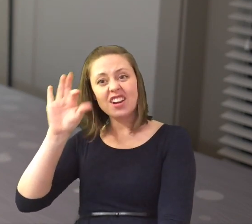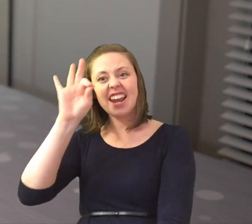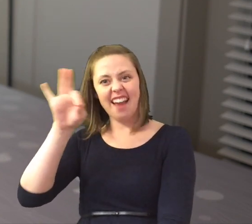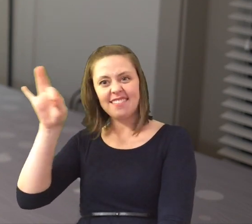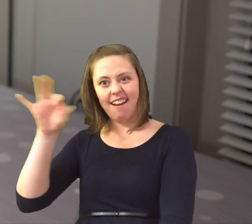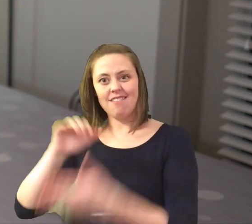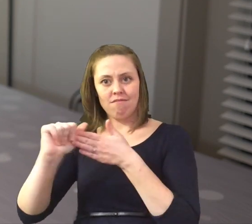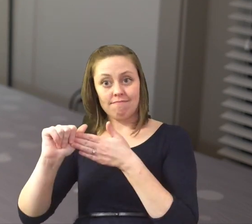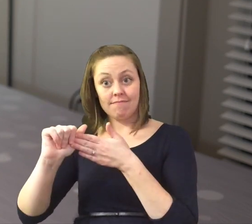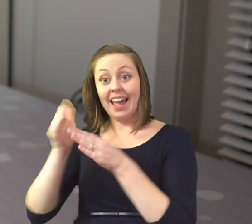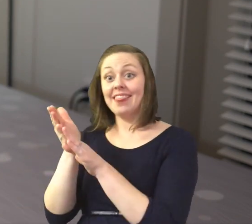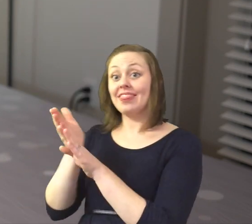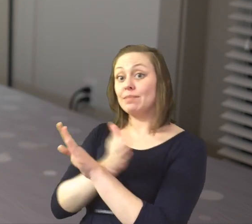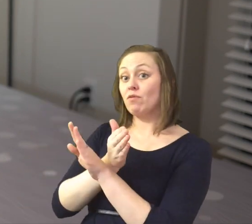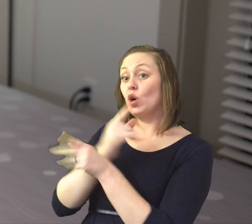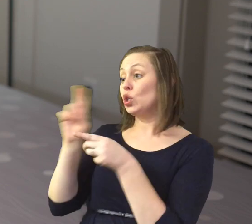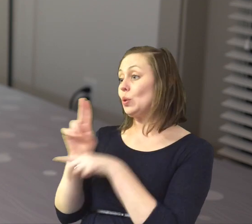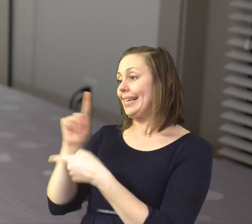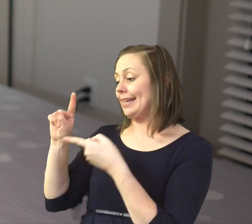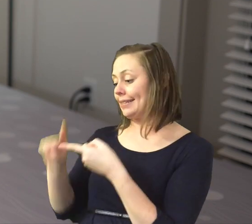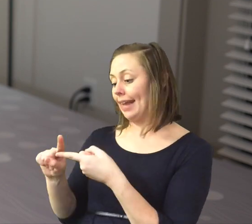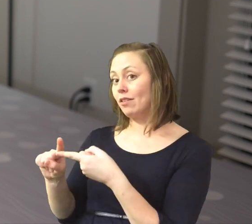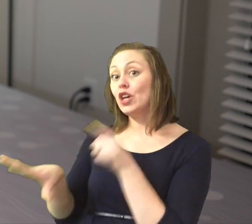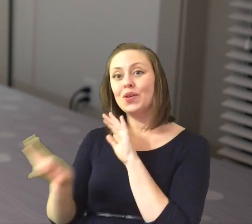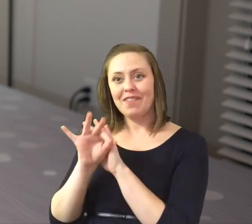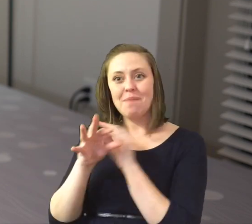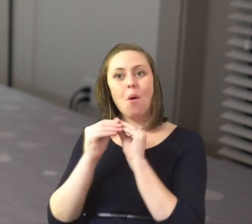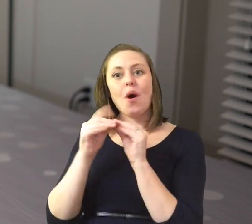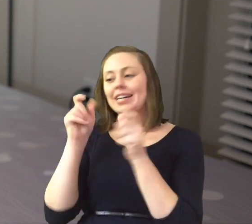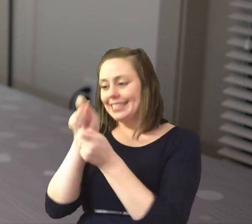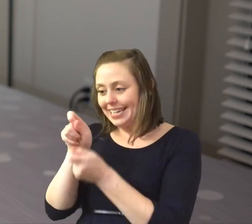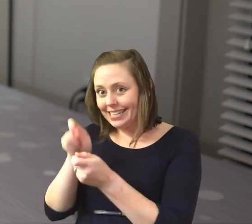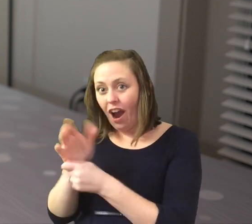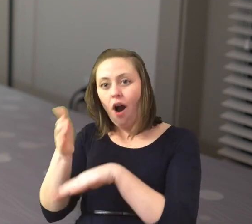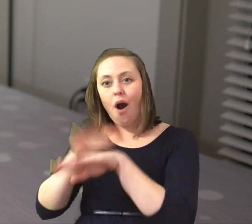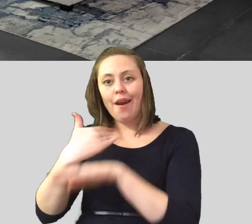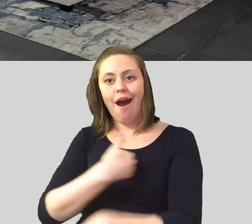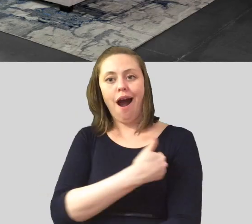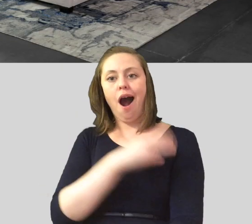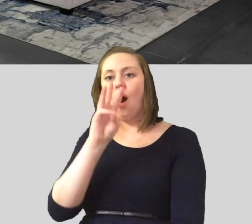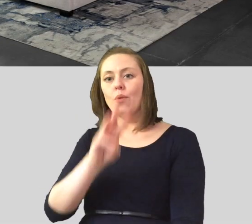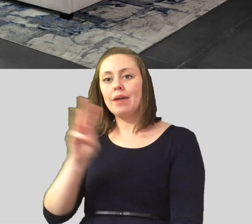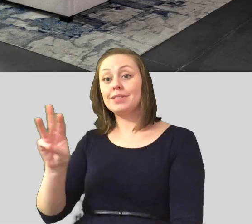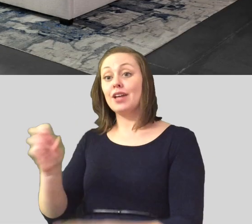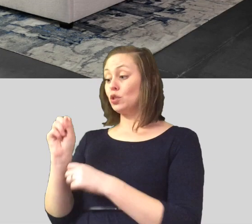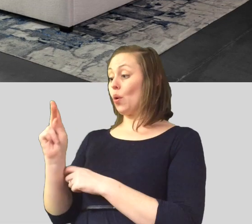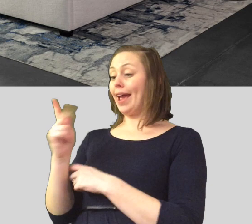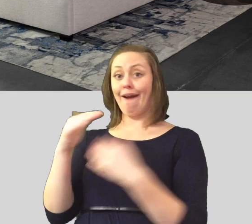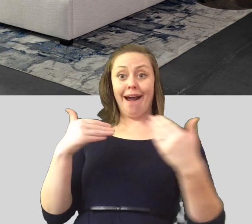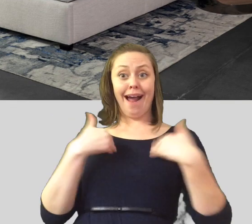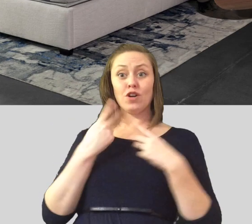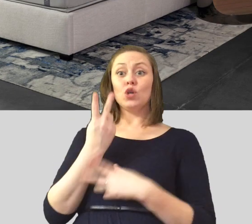$4,999, and that's before using a discount. You can find more details about that on our website. Okay, so there you have it.